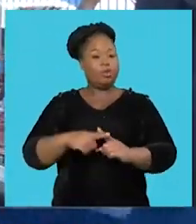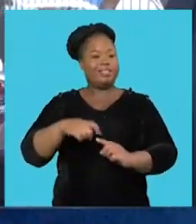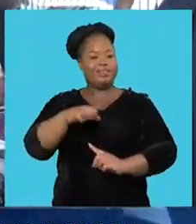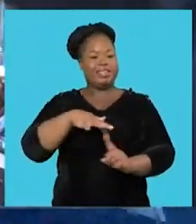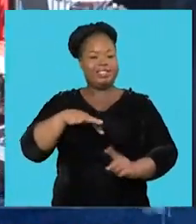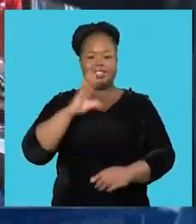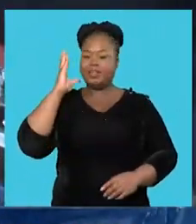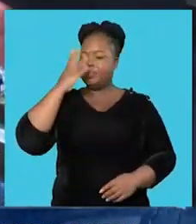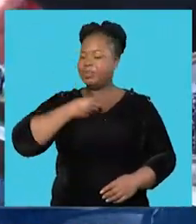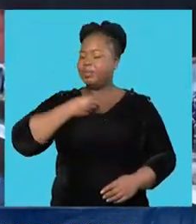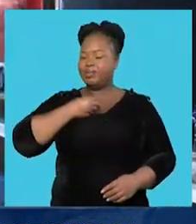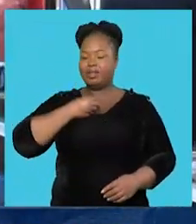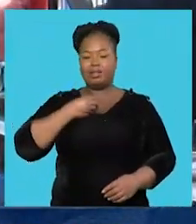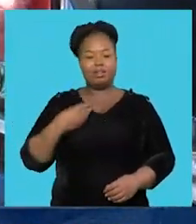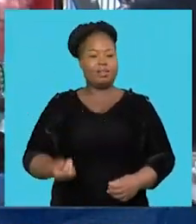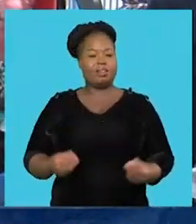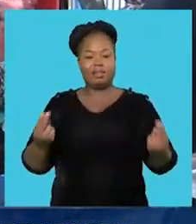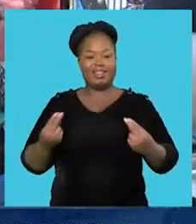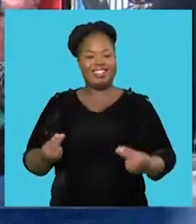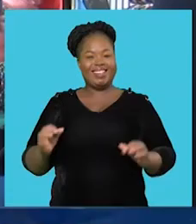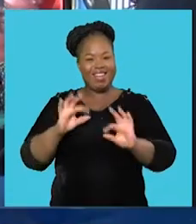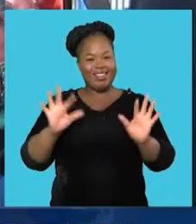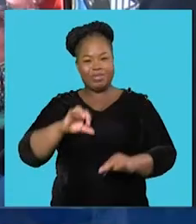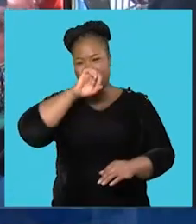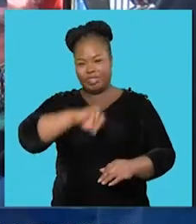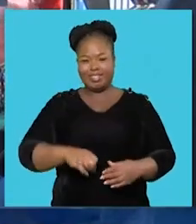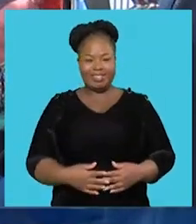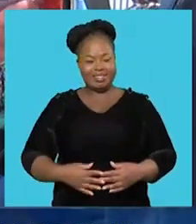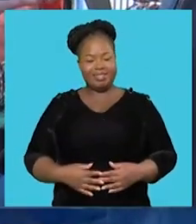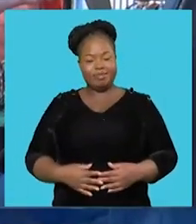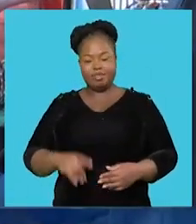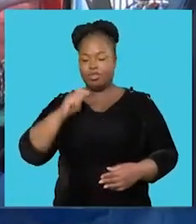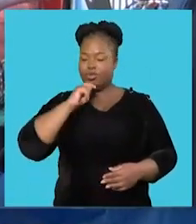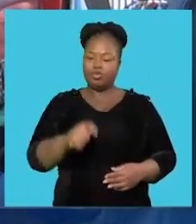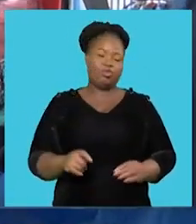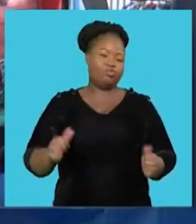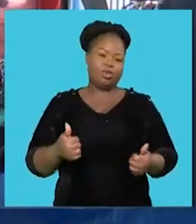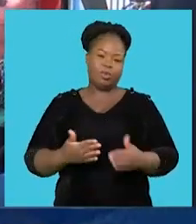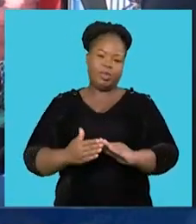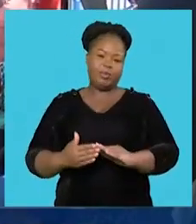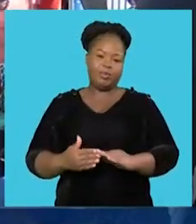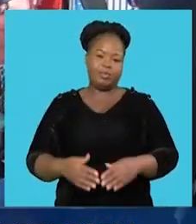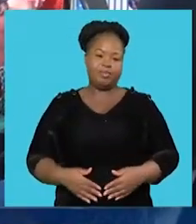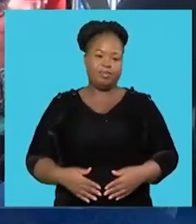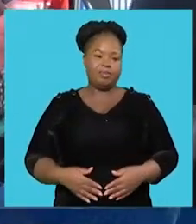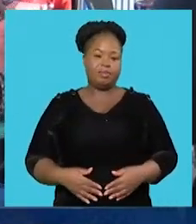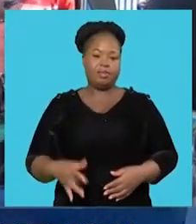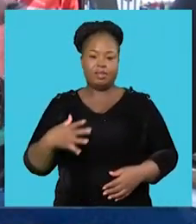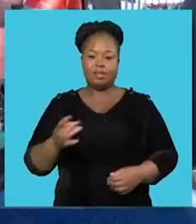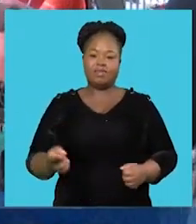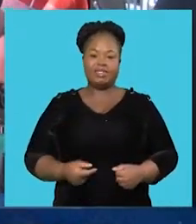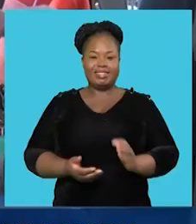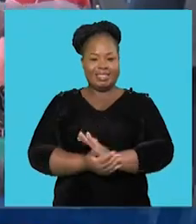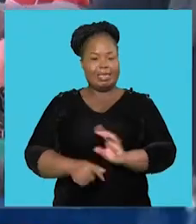gorgeous, gorgeous products. I love the colors. It's really, really a great community. Love, love all the